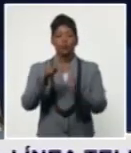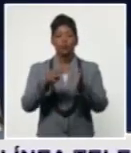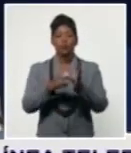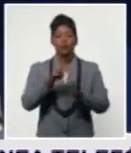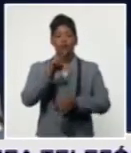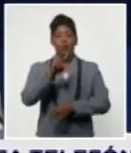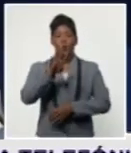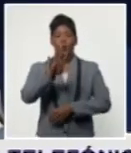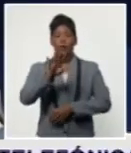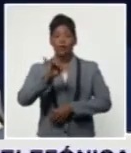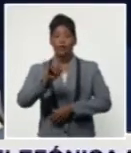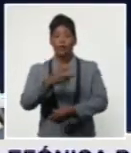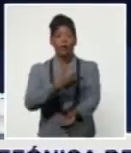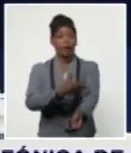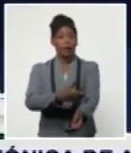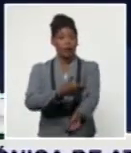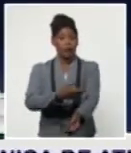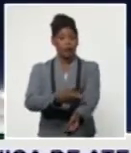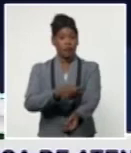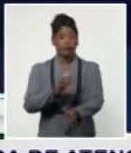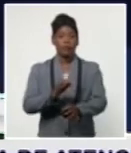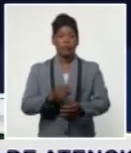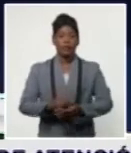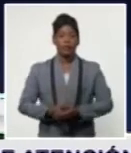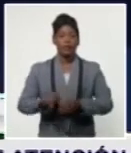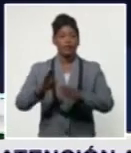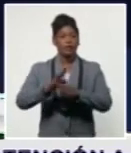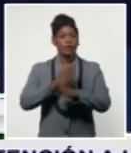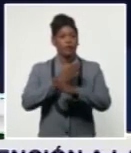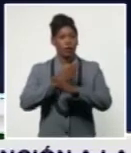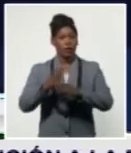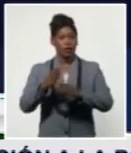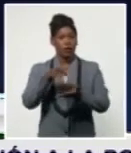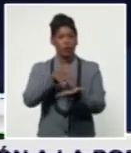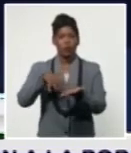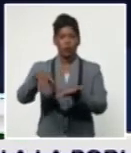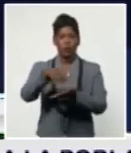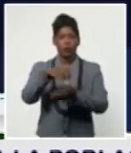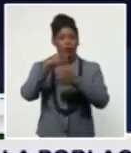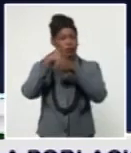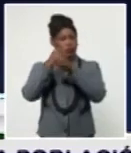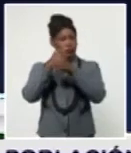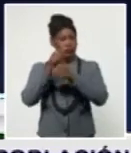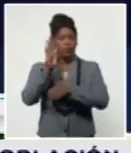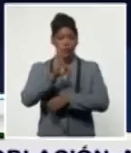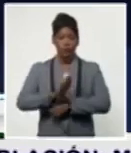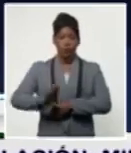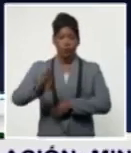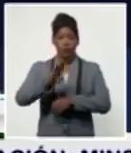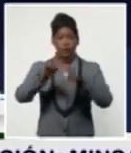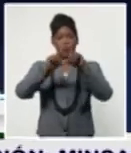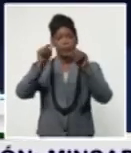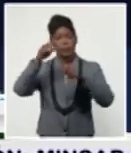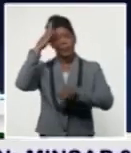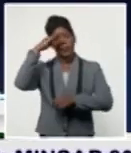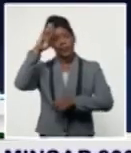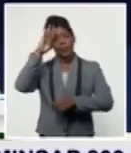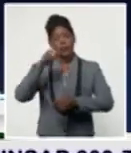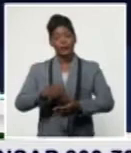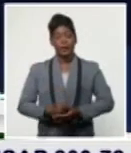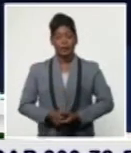studied 2,246 samples in the different laboratories of molecular biology of our